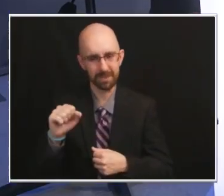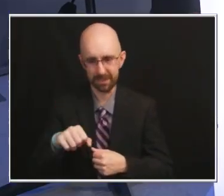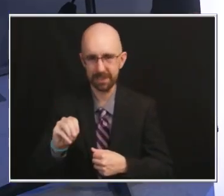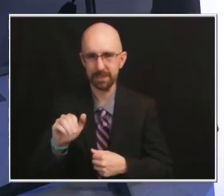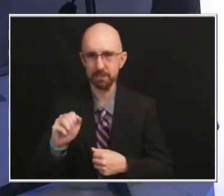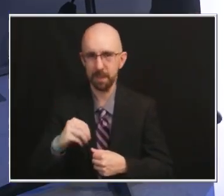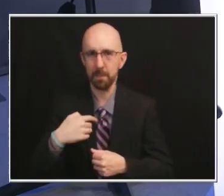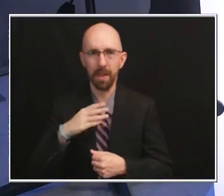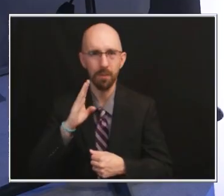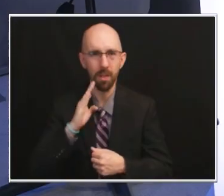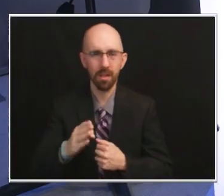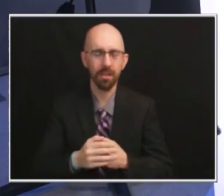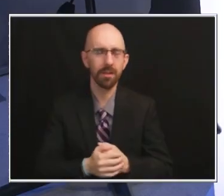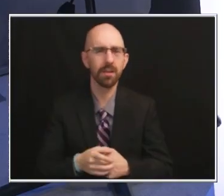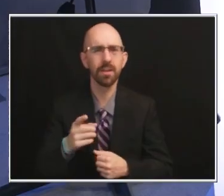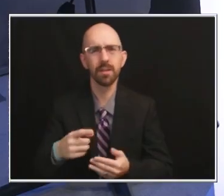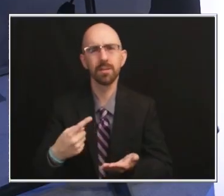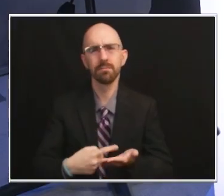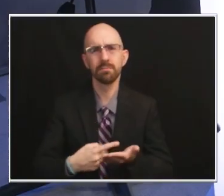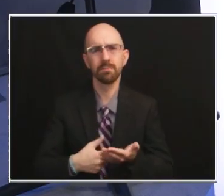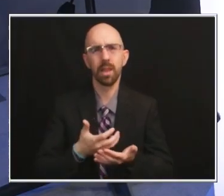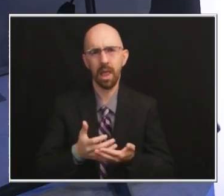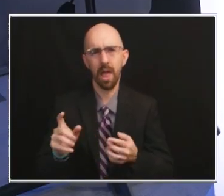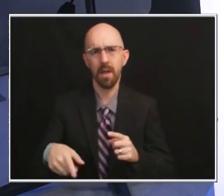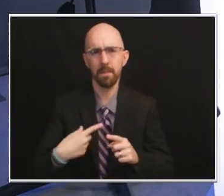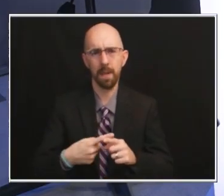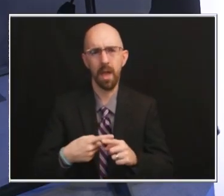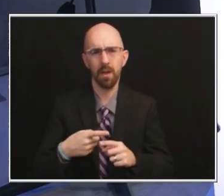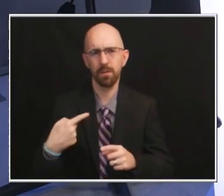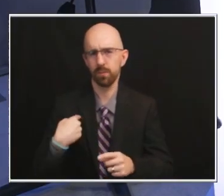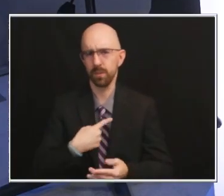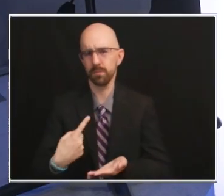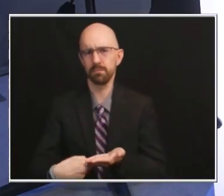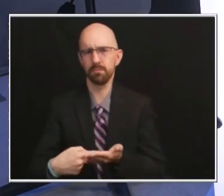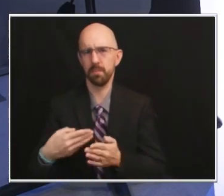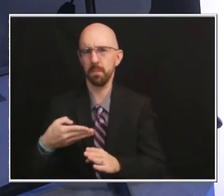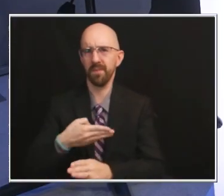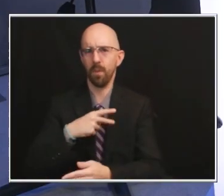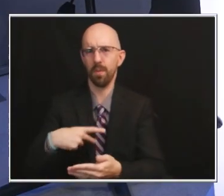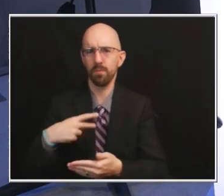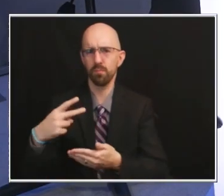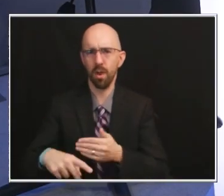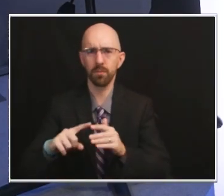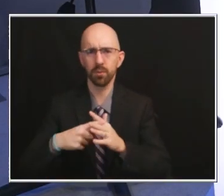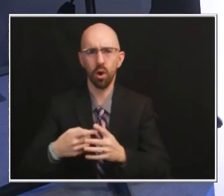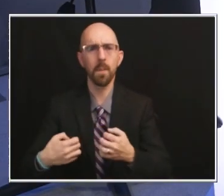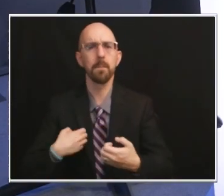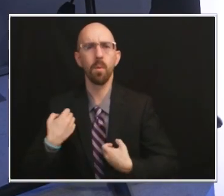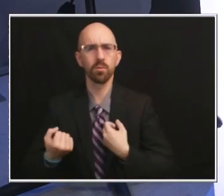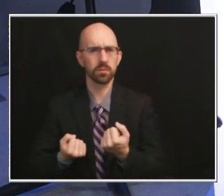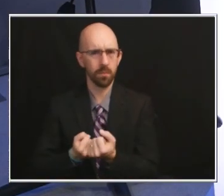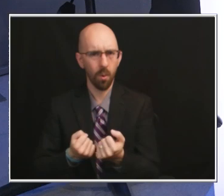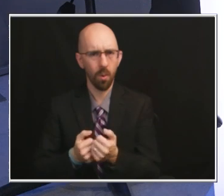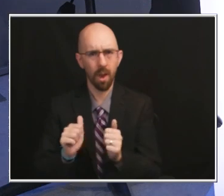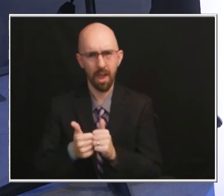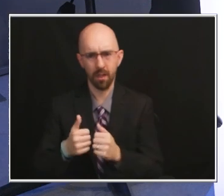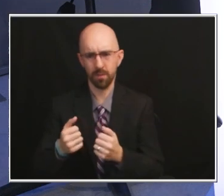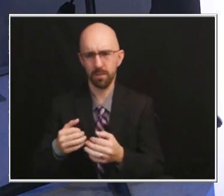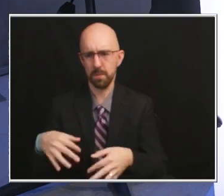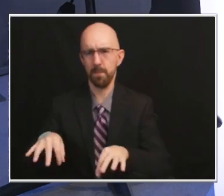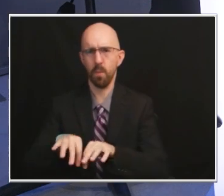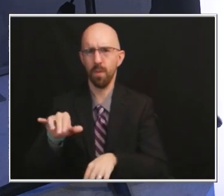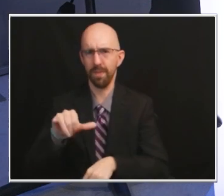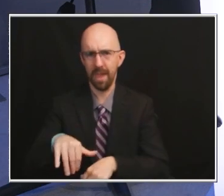will. You talked a lot about, as we were talking to you before this program aired, the emotional support and how important that is. And I know that was